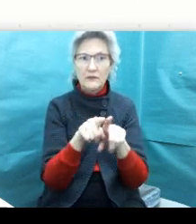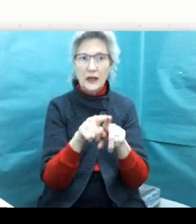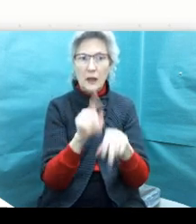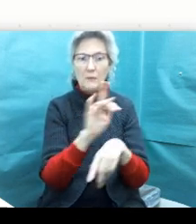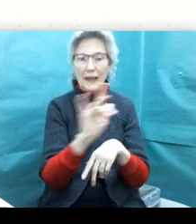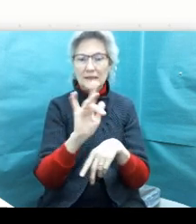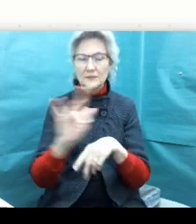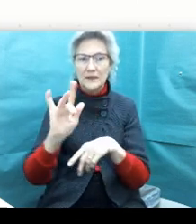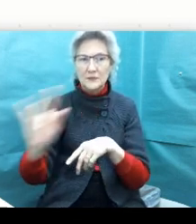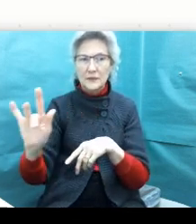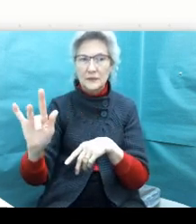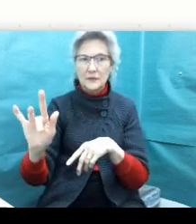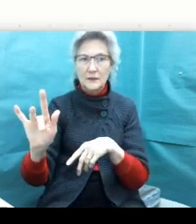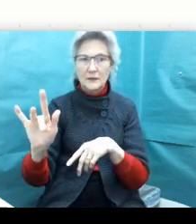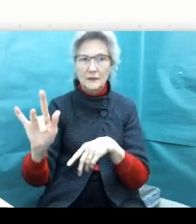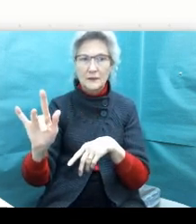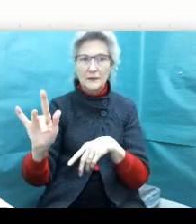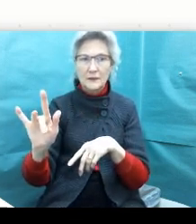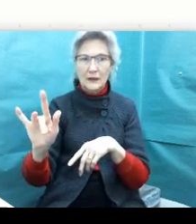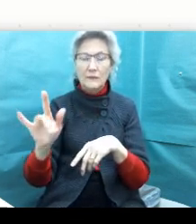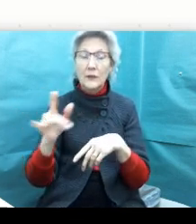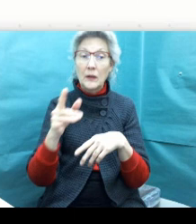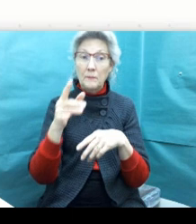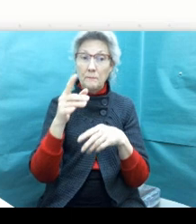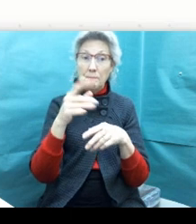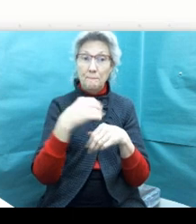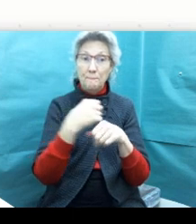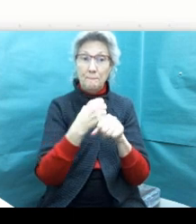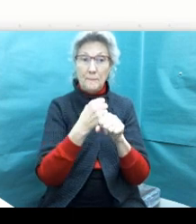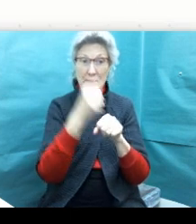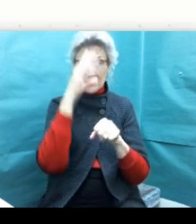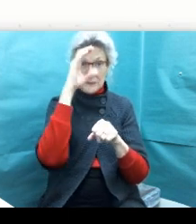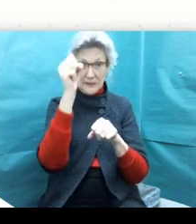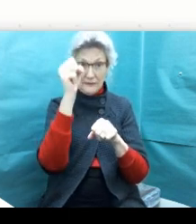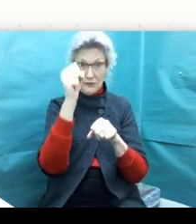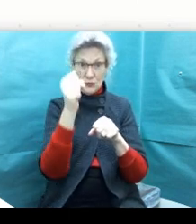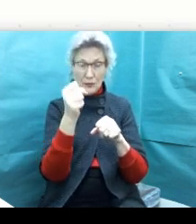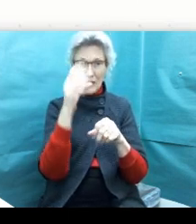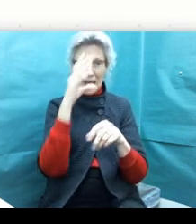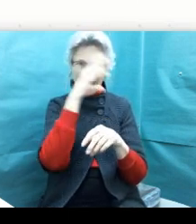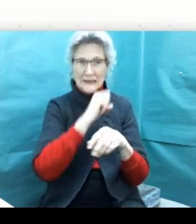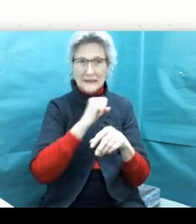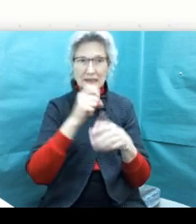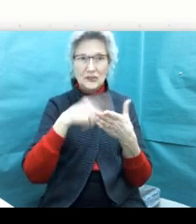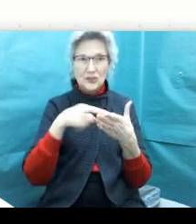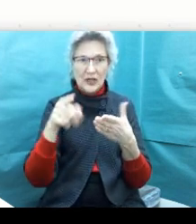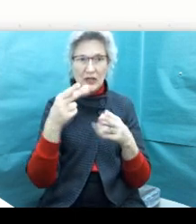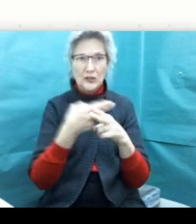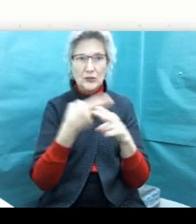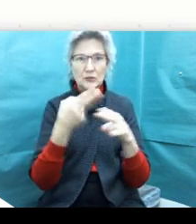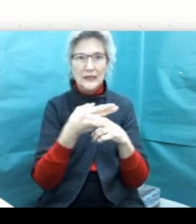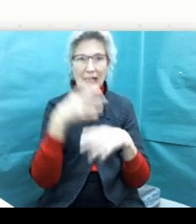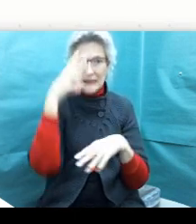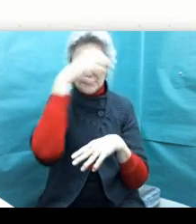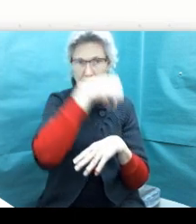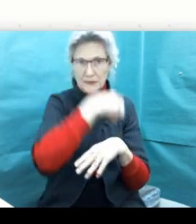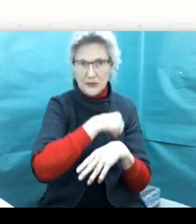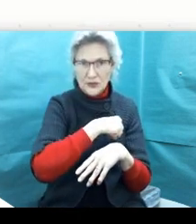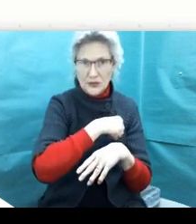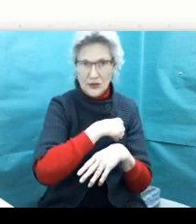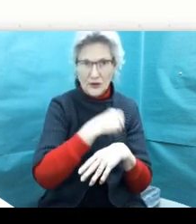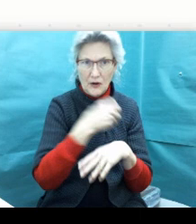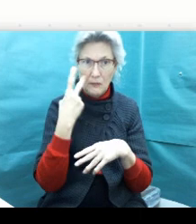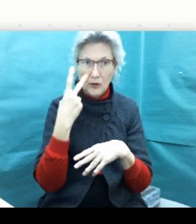blanks we need to fill in here. So I think it makes sense if we try kind of a quick guess and check using estimation. So here I'm looking